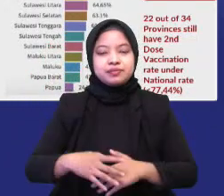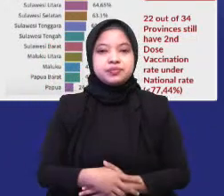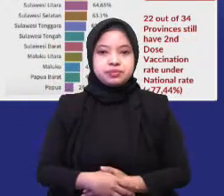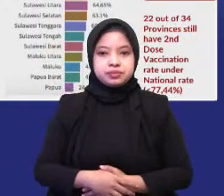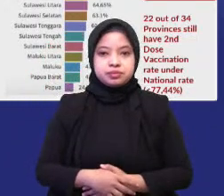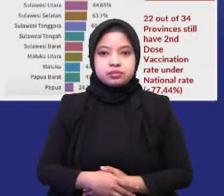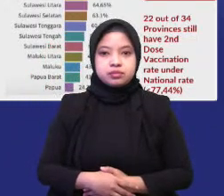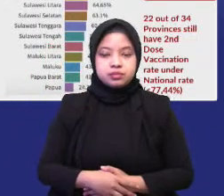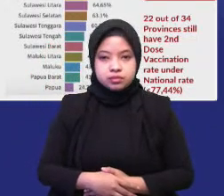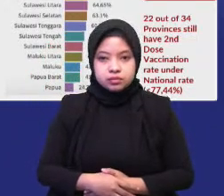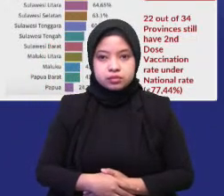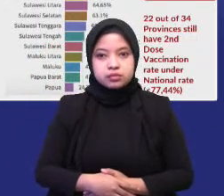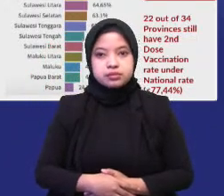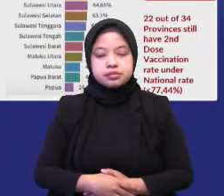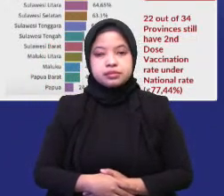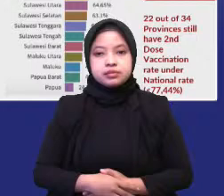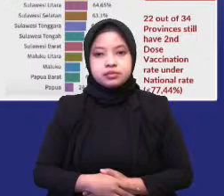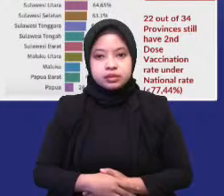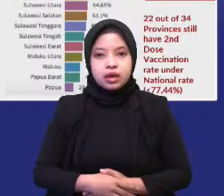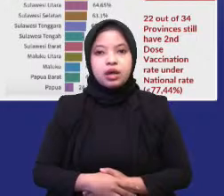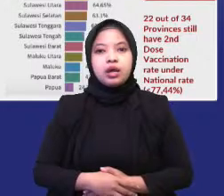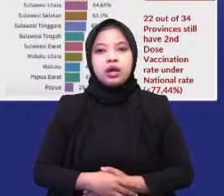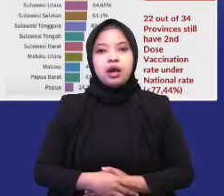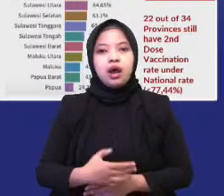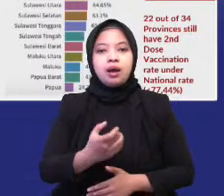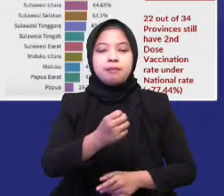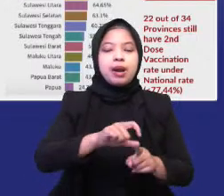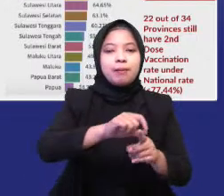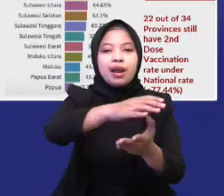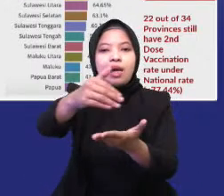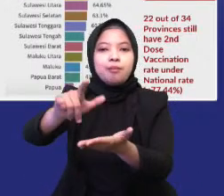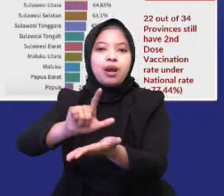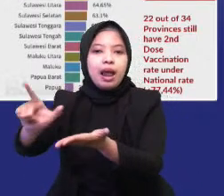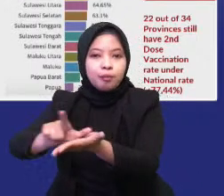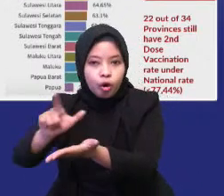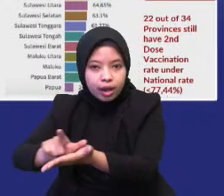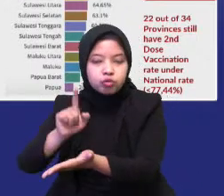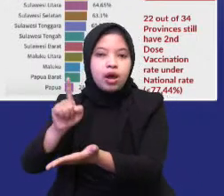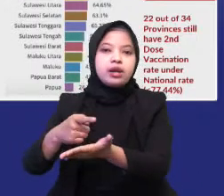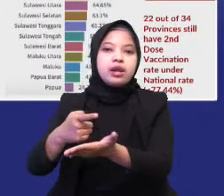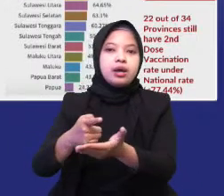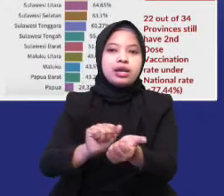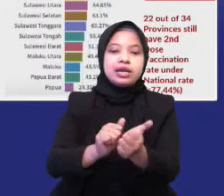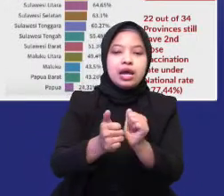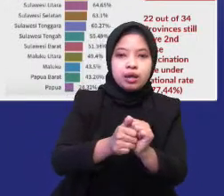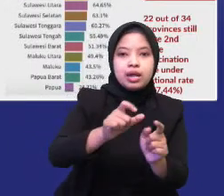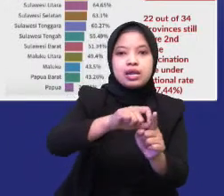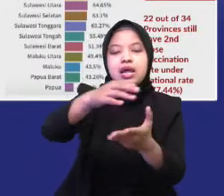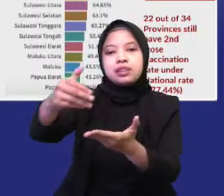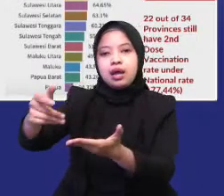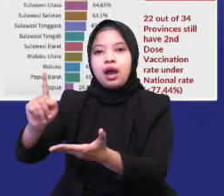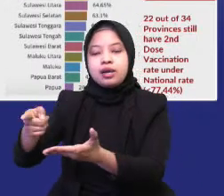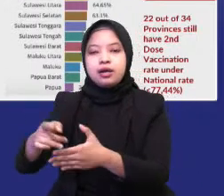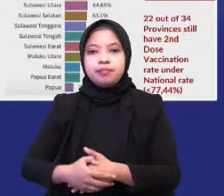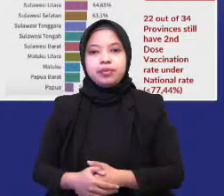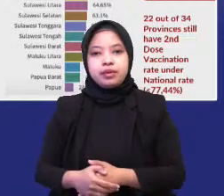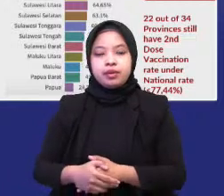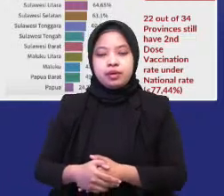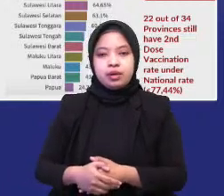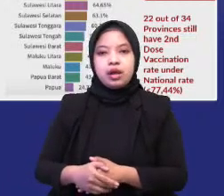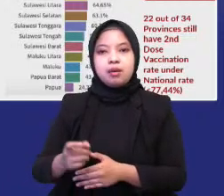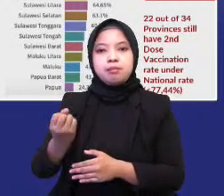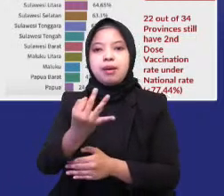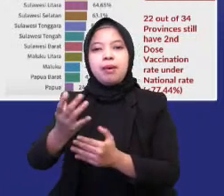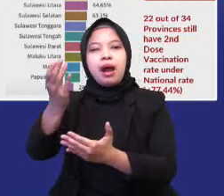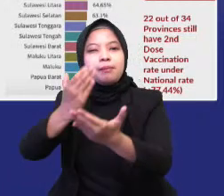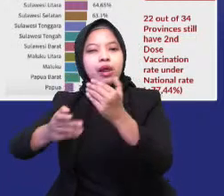to seek control measures in the form of active post and micro PPKM, as well as